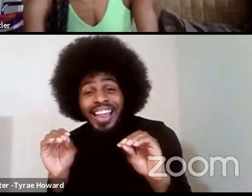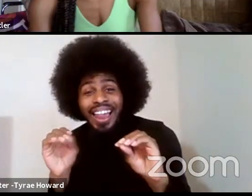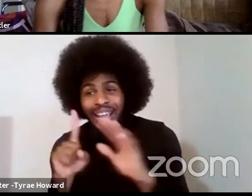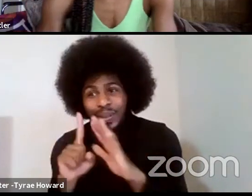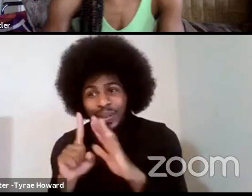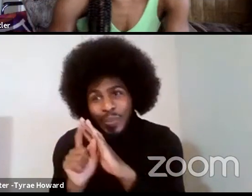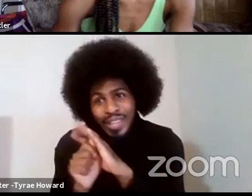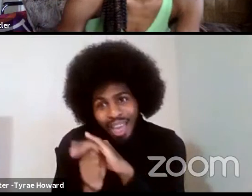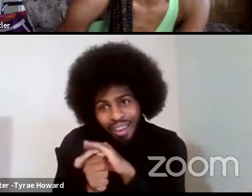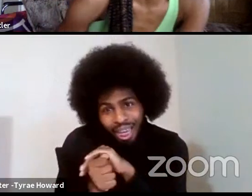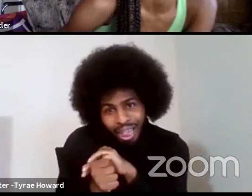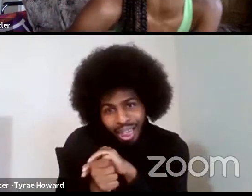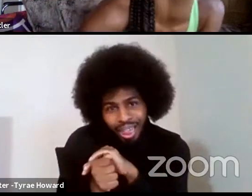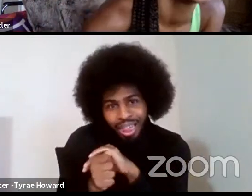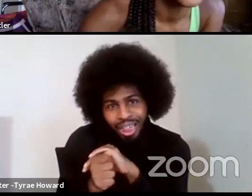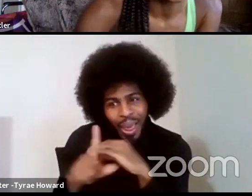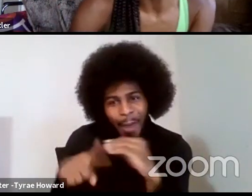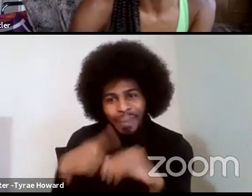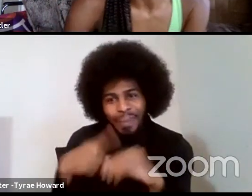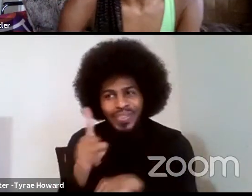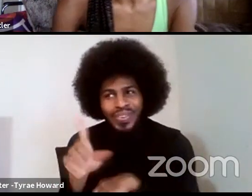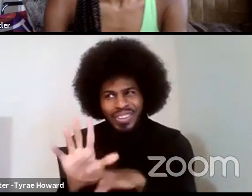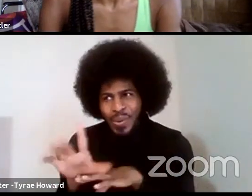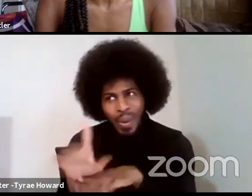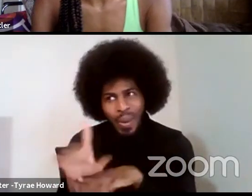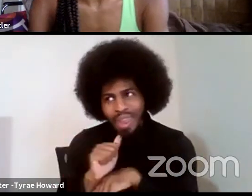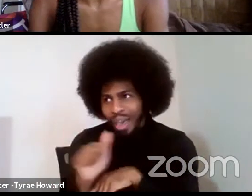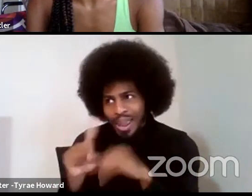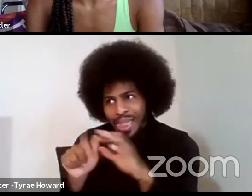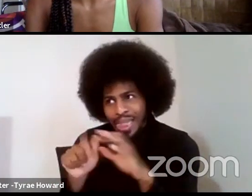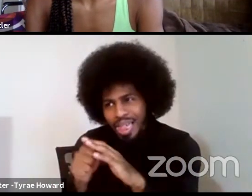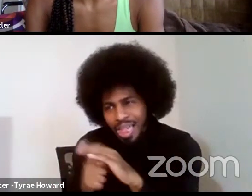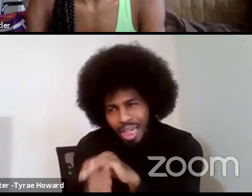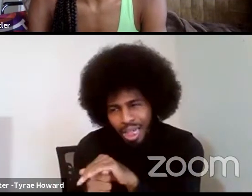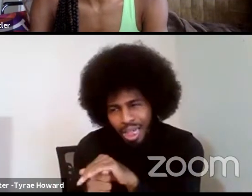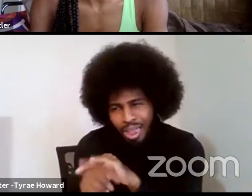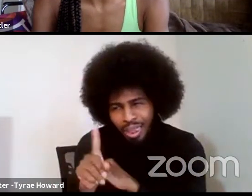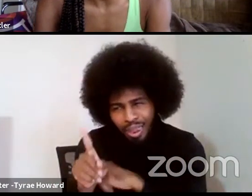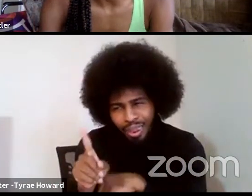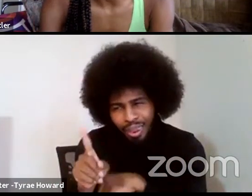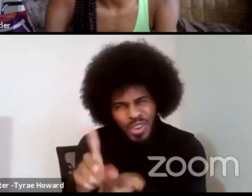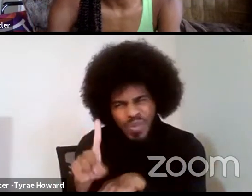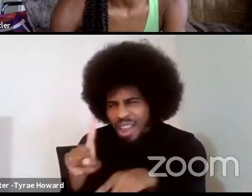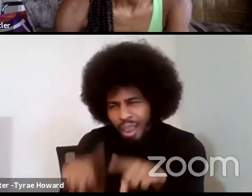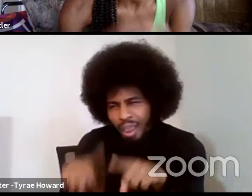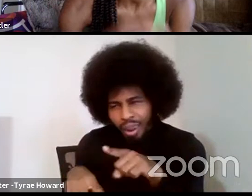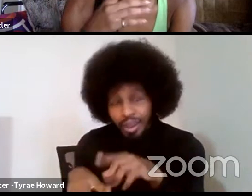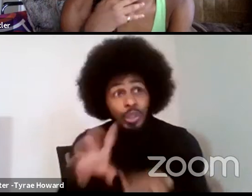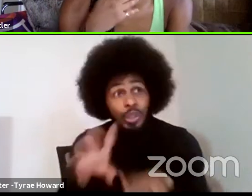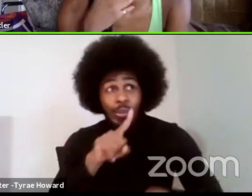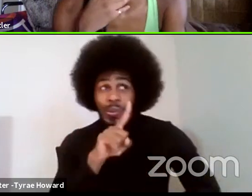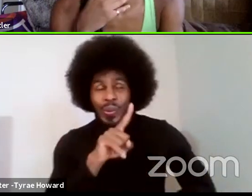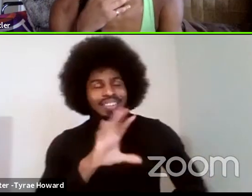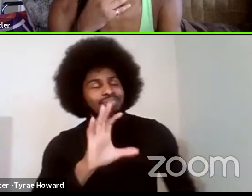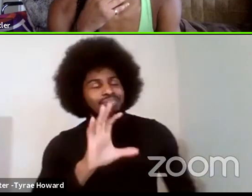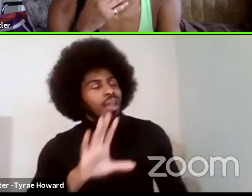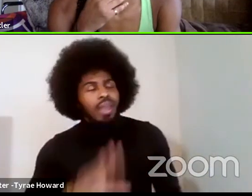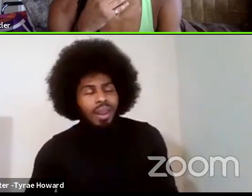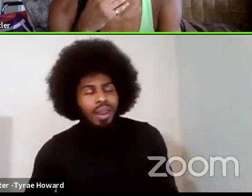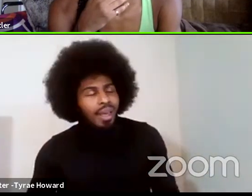It's so sad. It's so sad. I can't hide anything. Can't hide it. I will